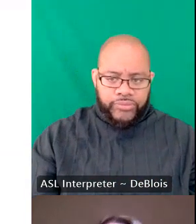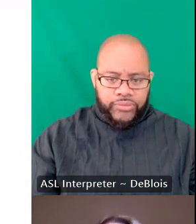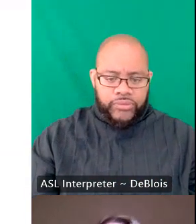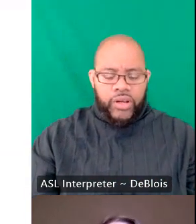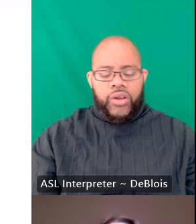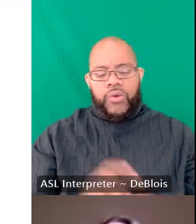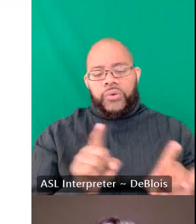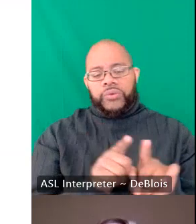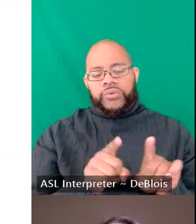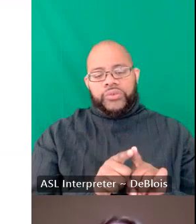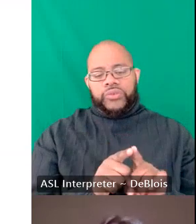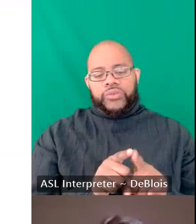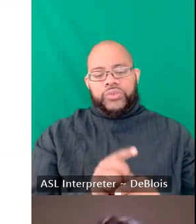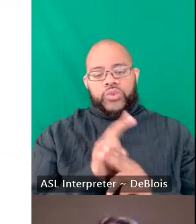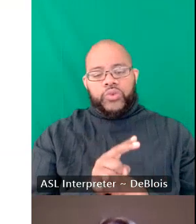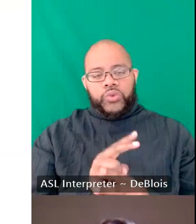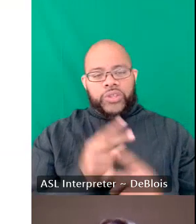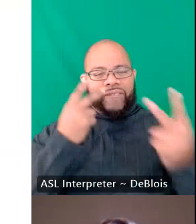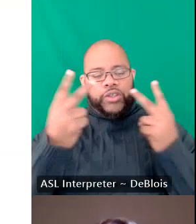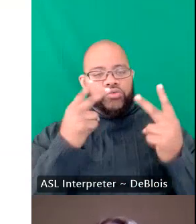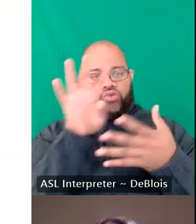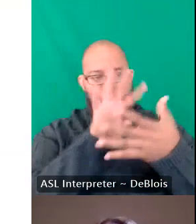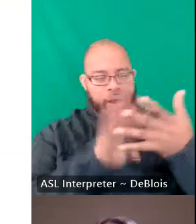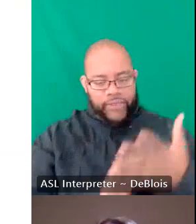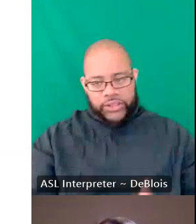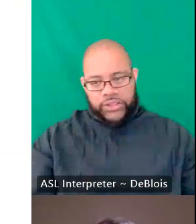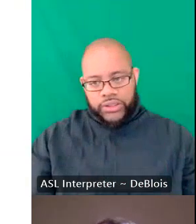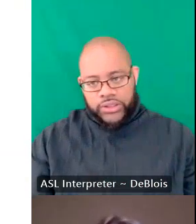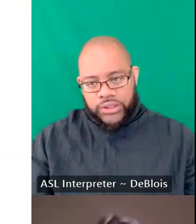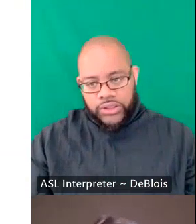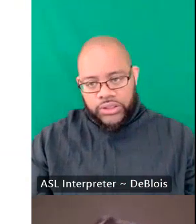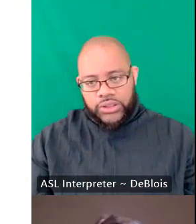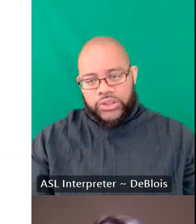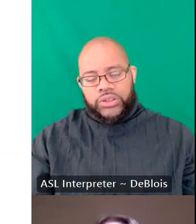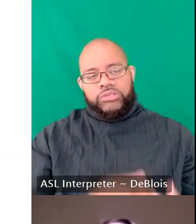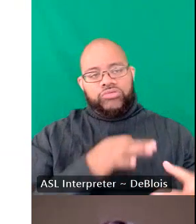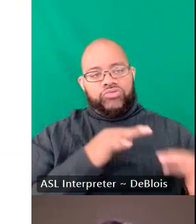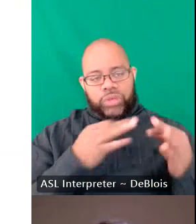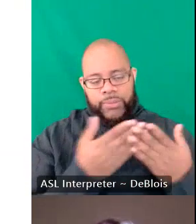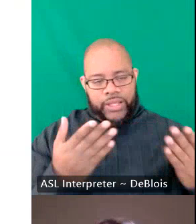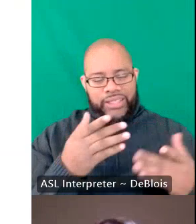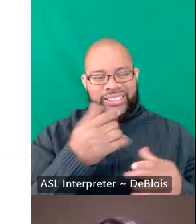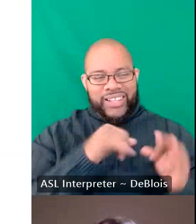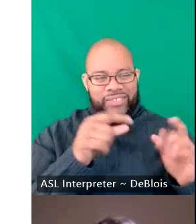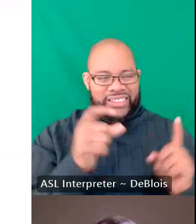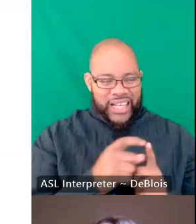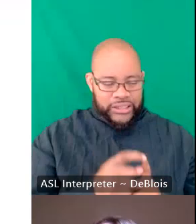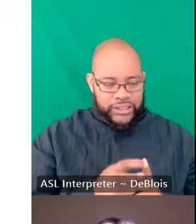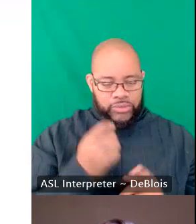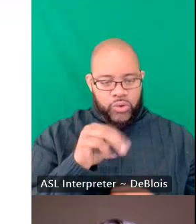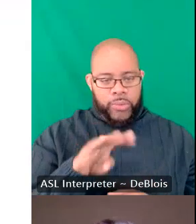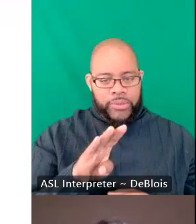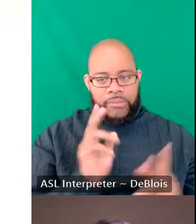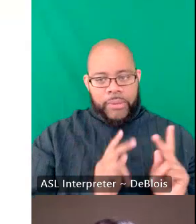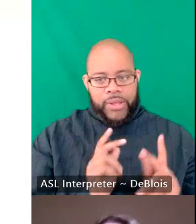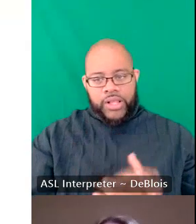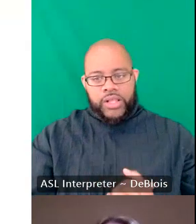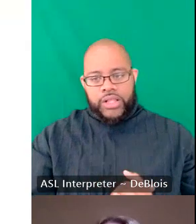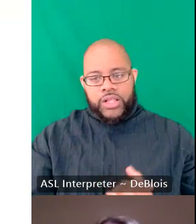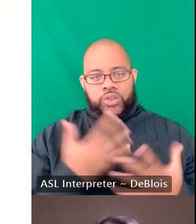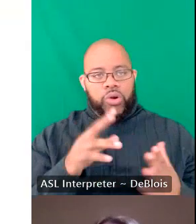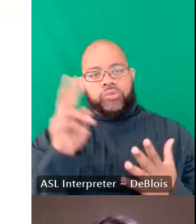Also, use visual graphics to describe stuff instead of text, because the OMB folks don't want